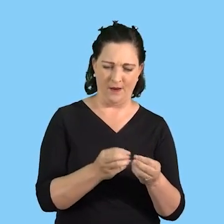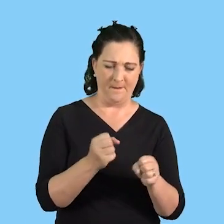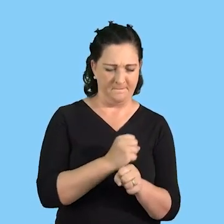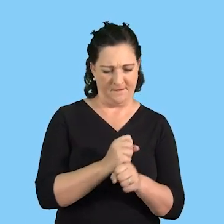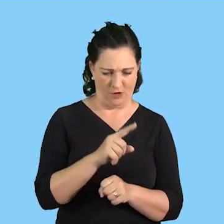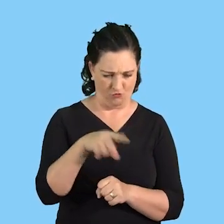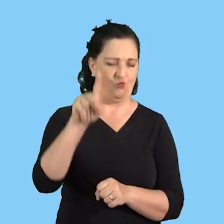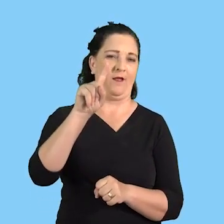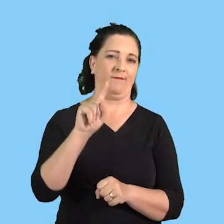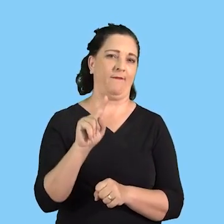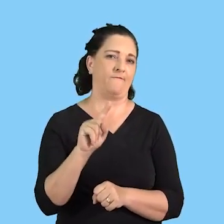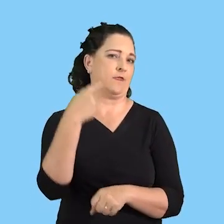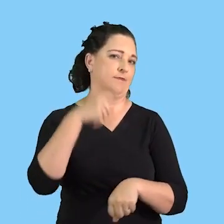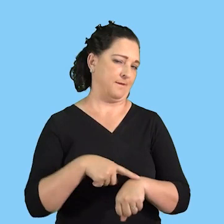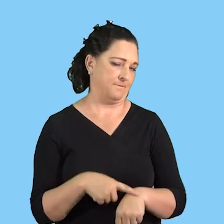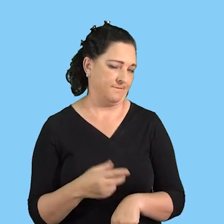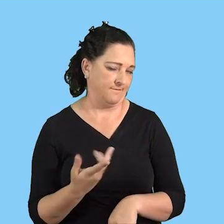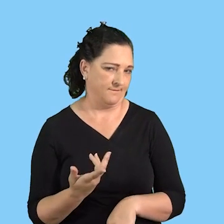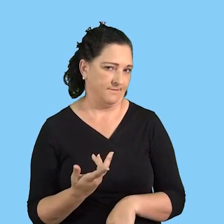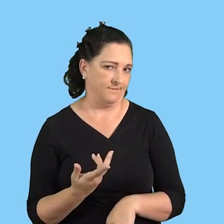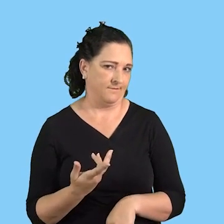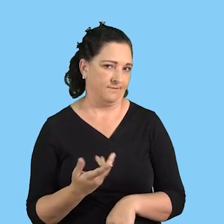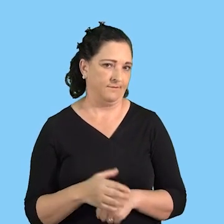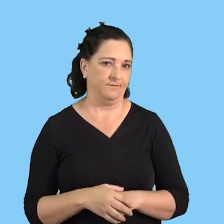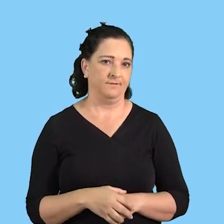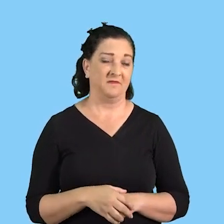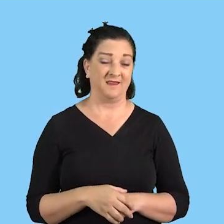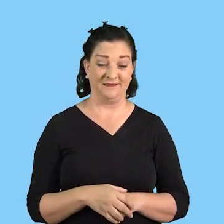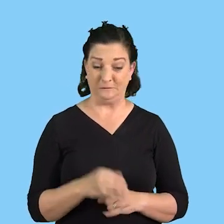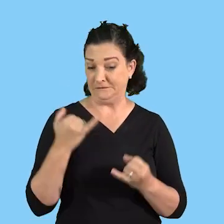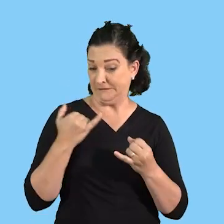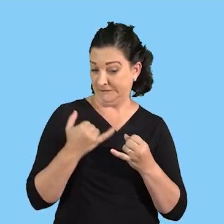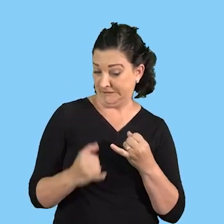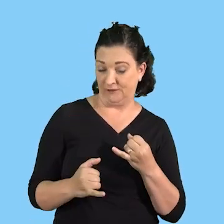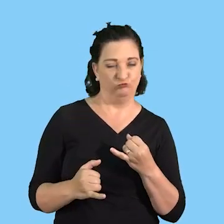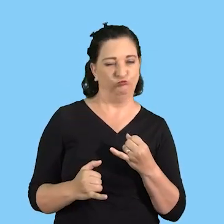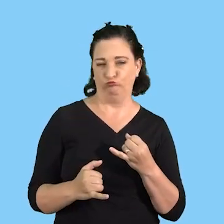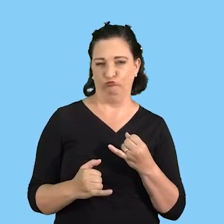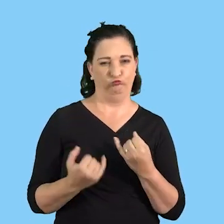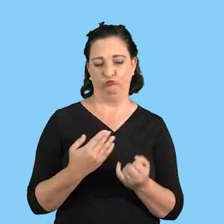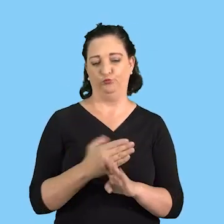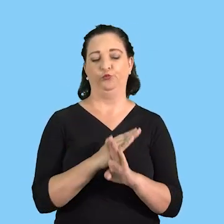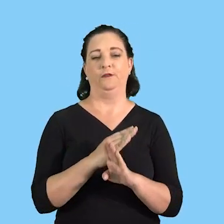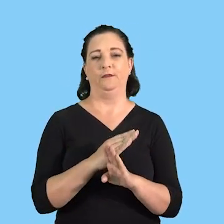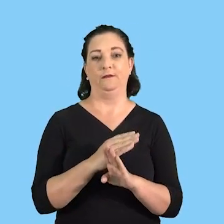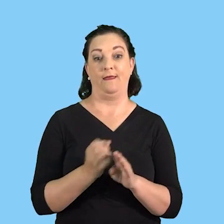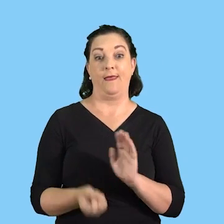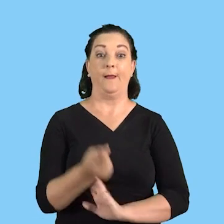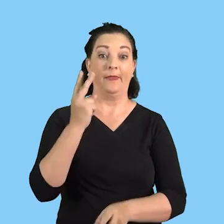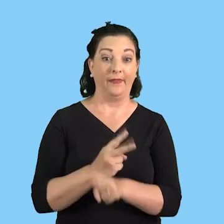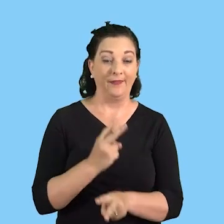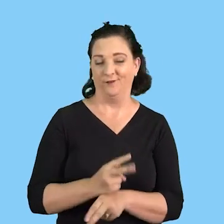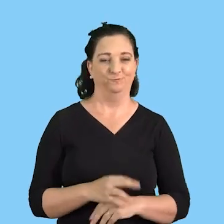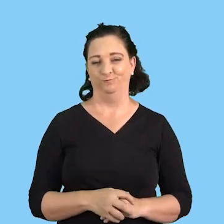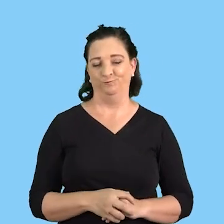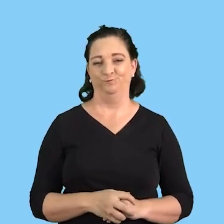the first time and prevents the defects or mistakes from happening again. So